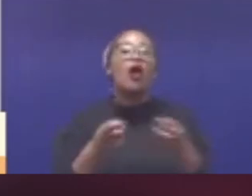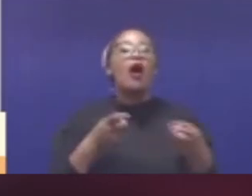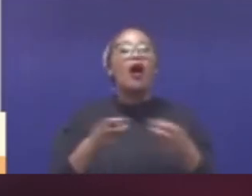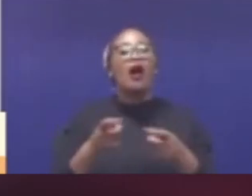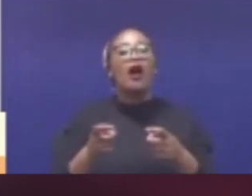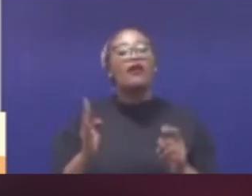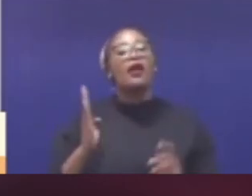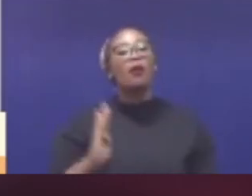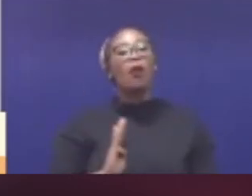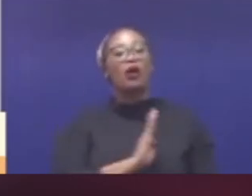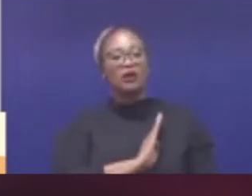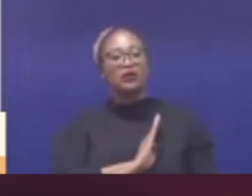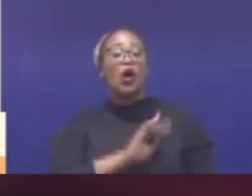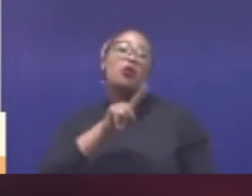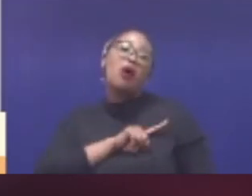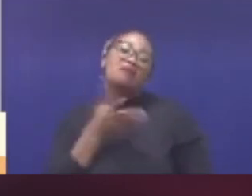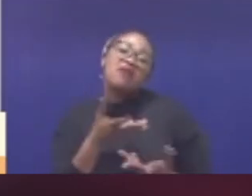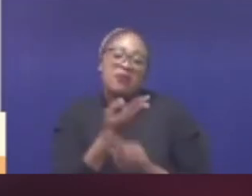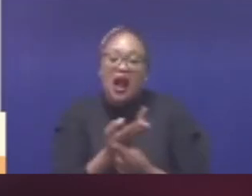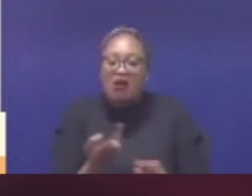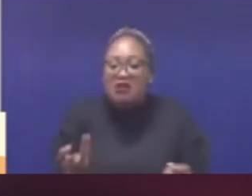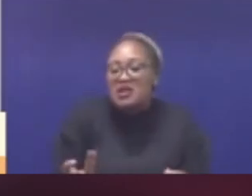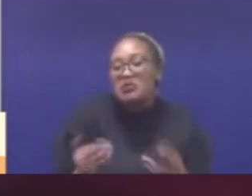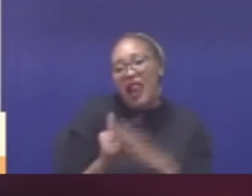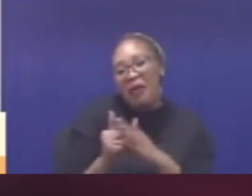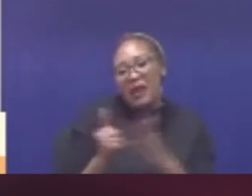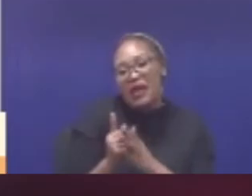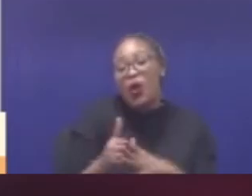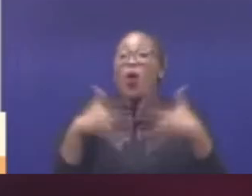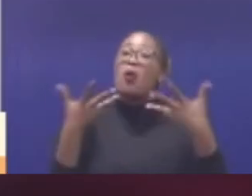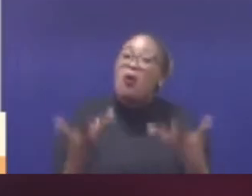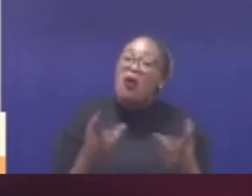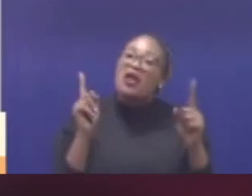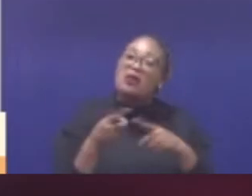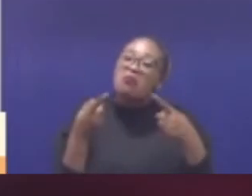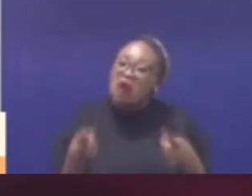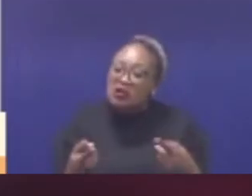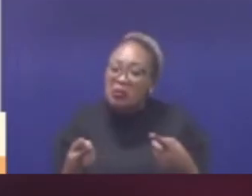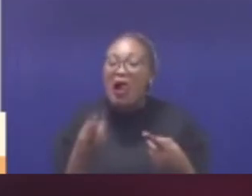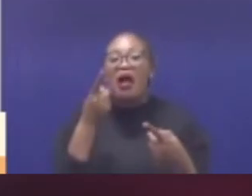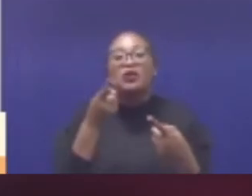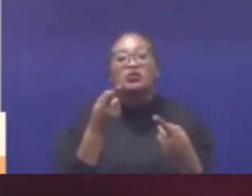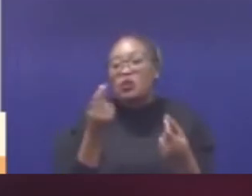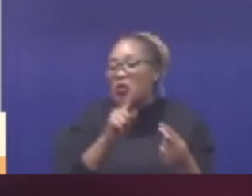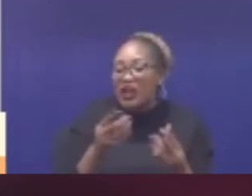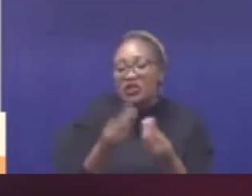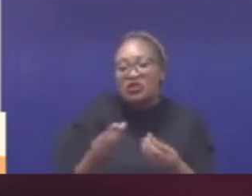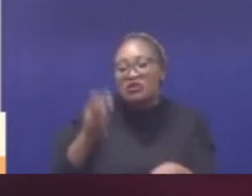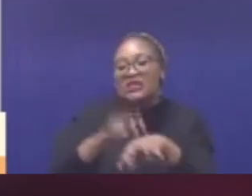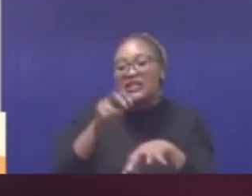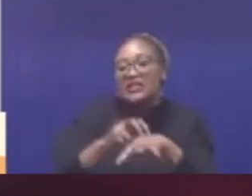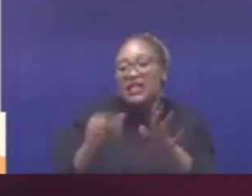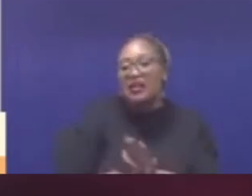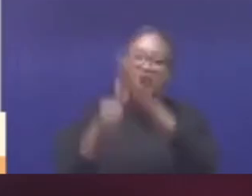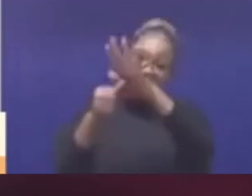limited resources or as a result of commitment to place children's needs first. Schools have